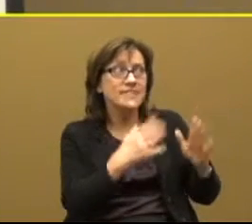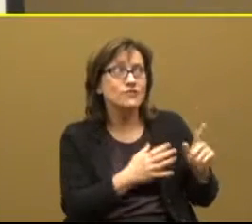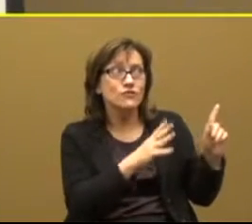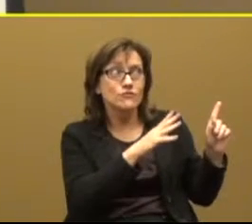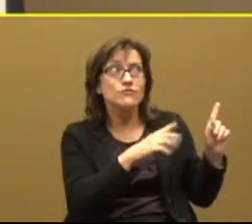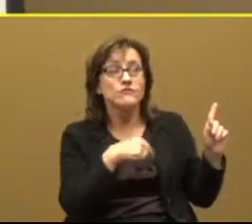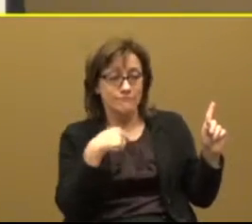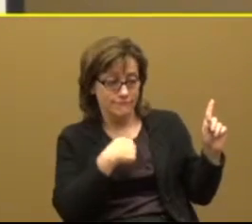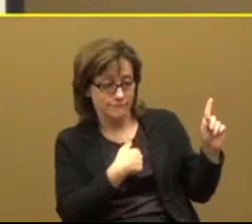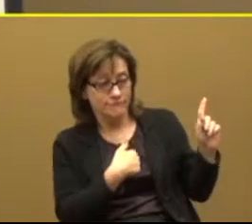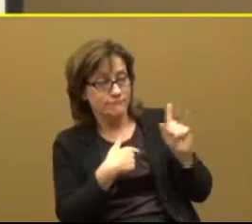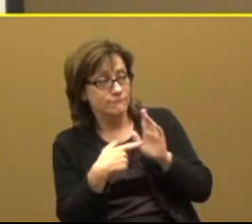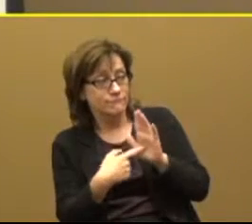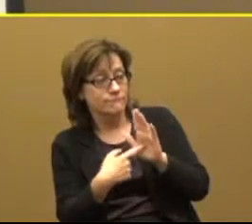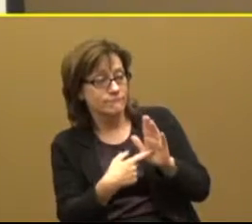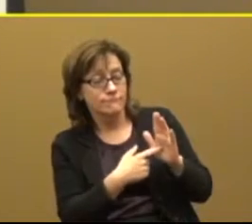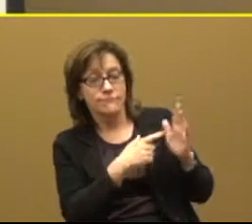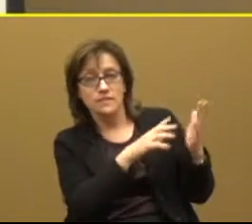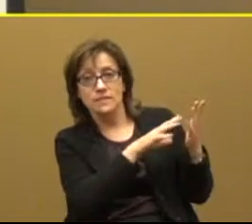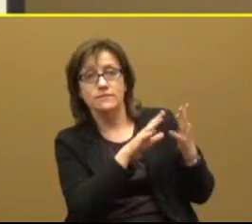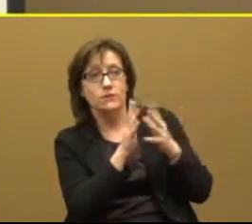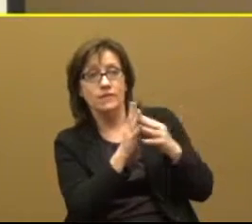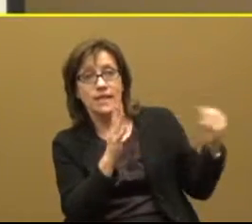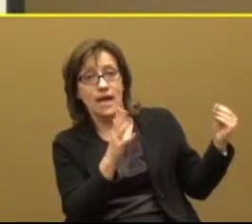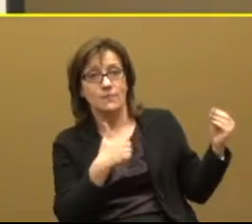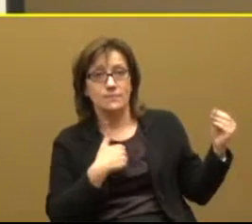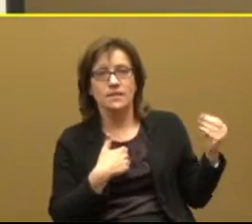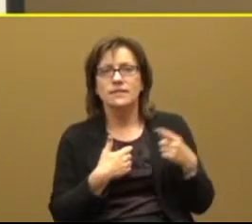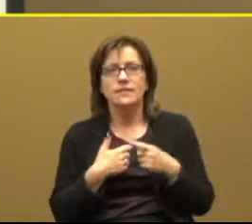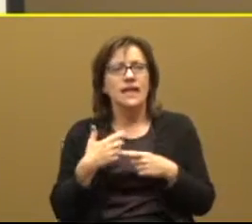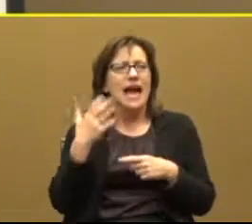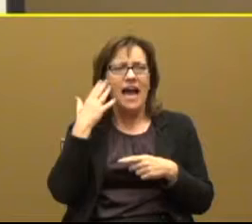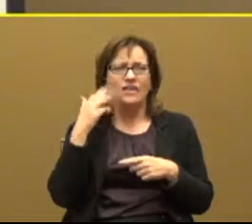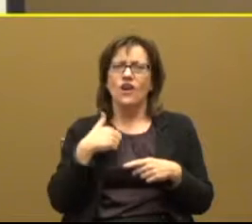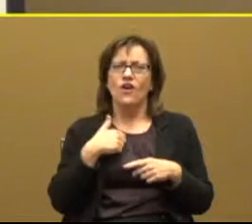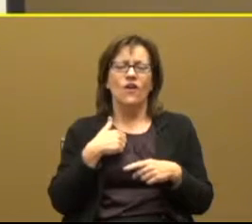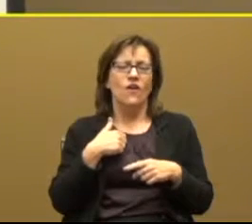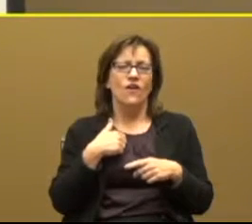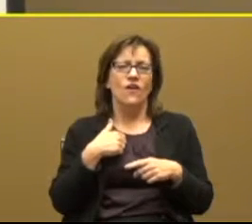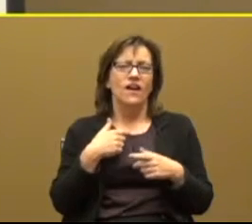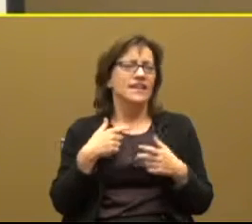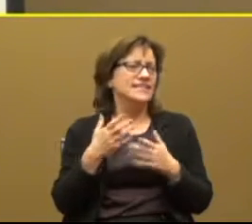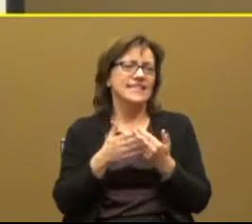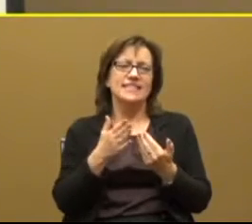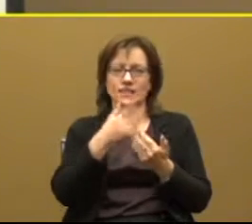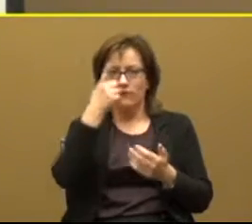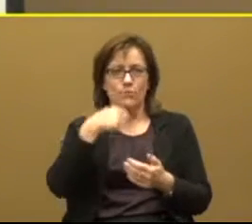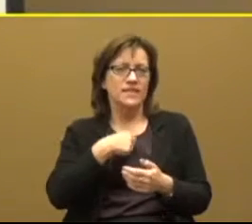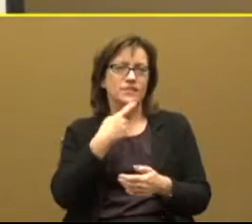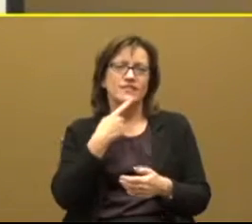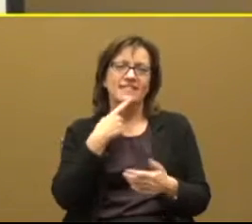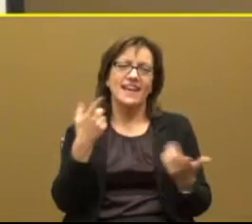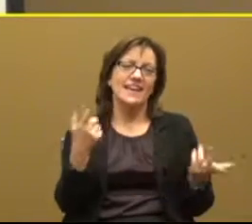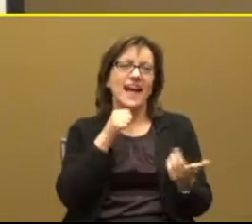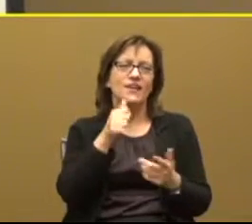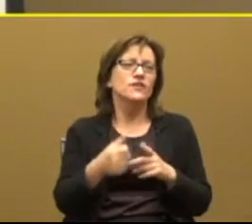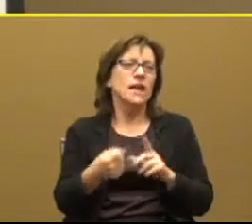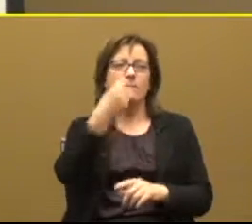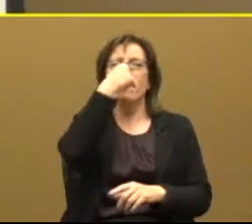for language and listening. I know, I can give that answer standing here. I don't get punched in the face every